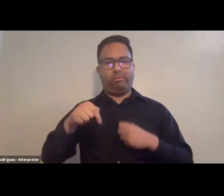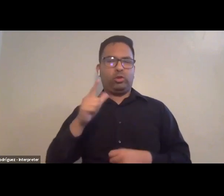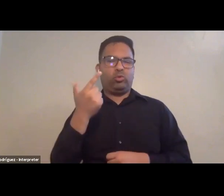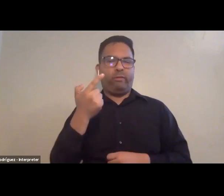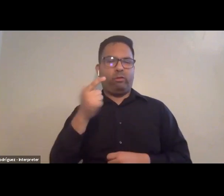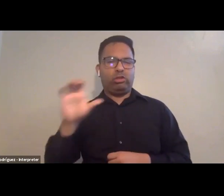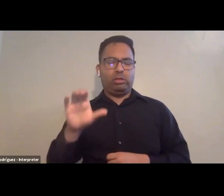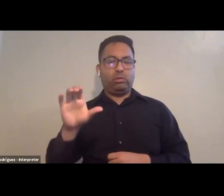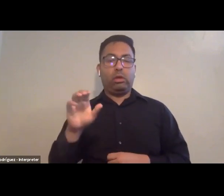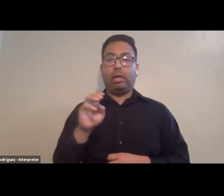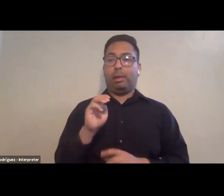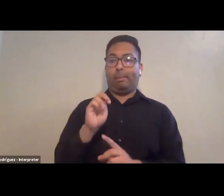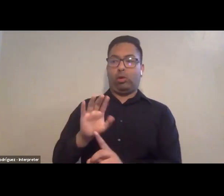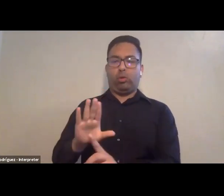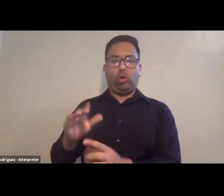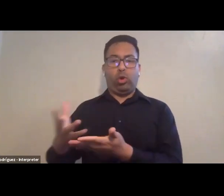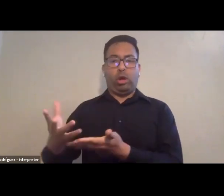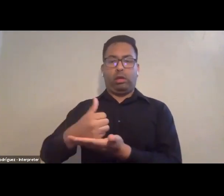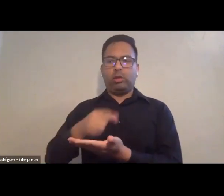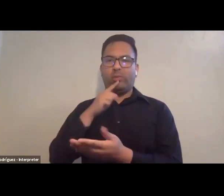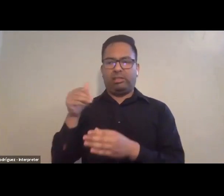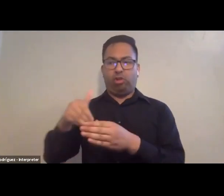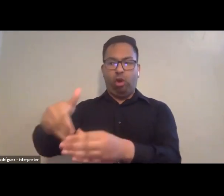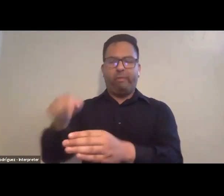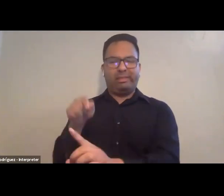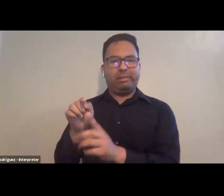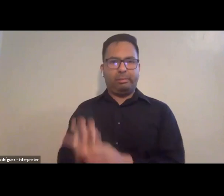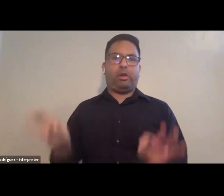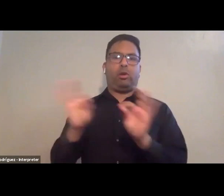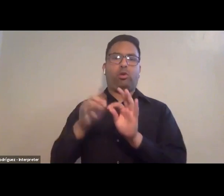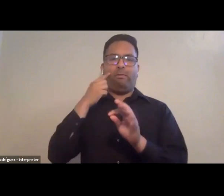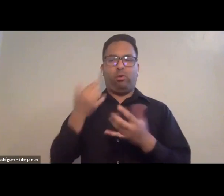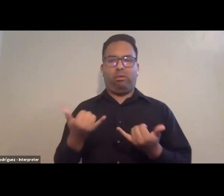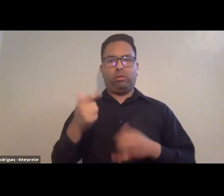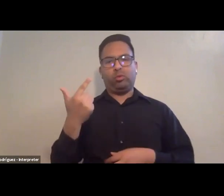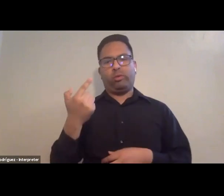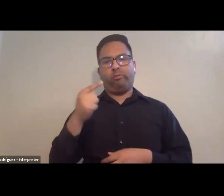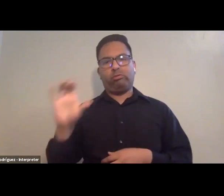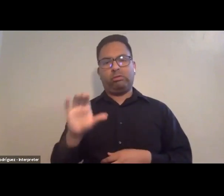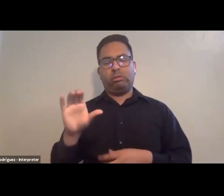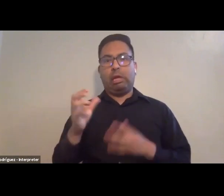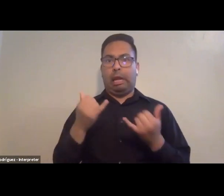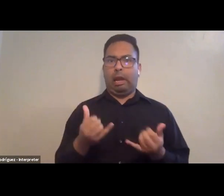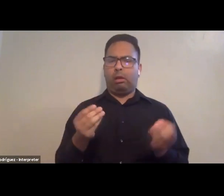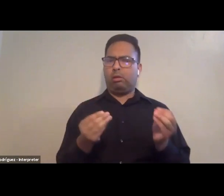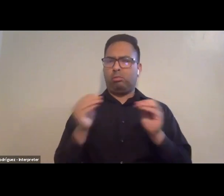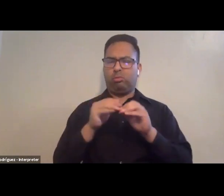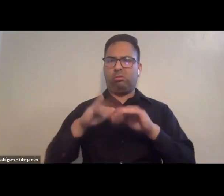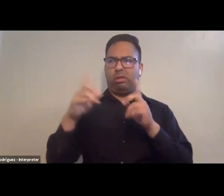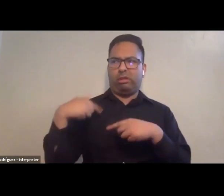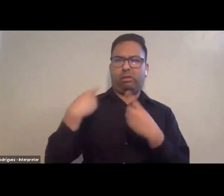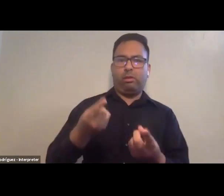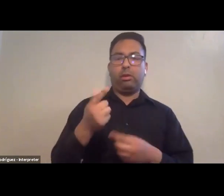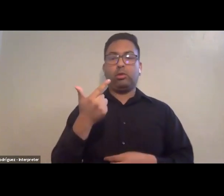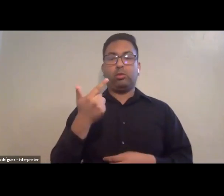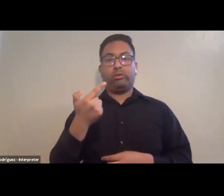The Margaret Randall collection is an archive that matters for the 21st century. Now more than ever in the 21st